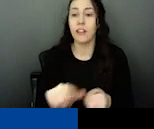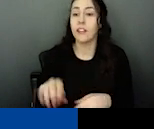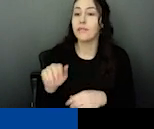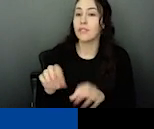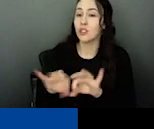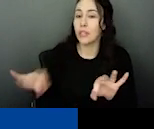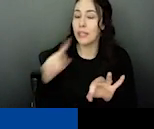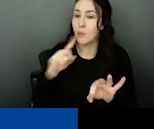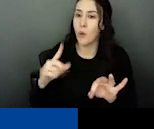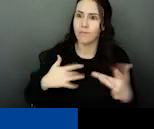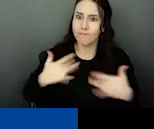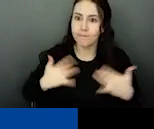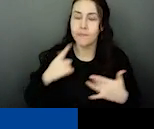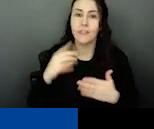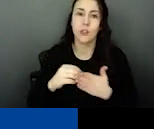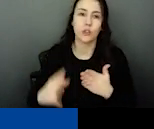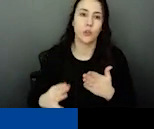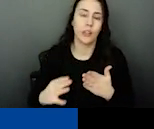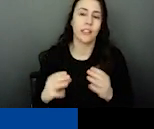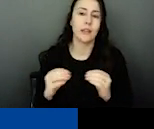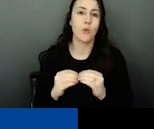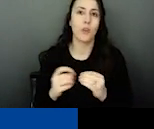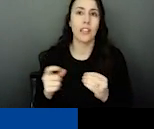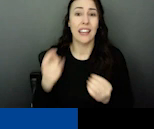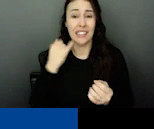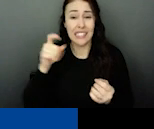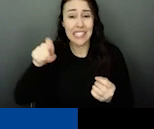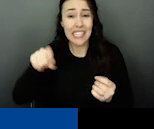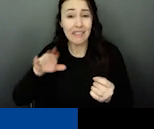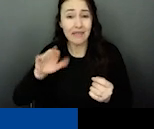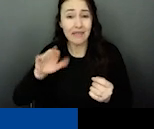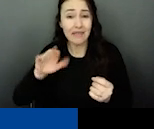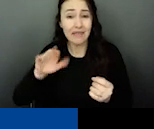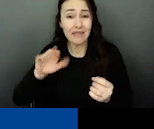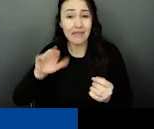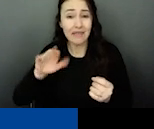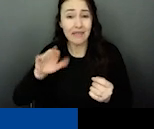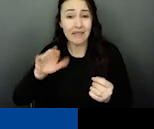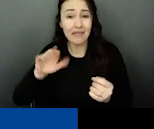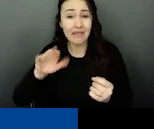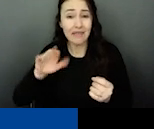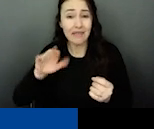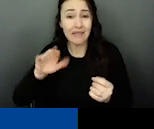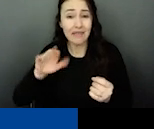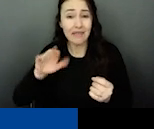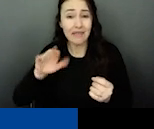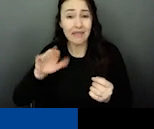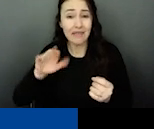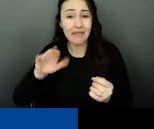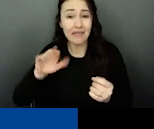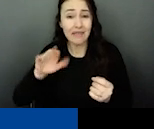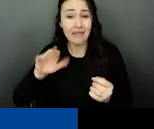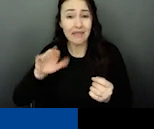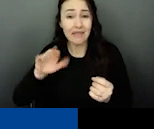place-bound and need a baccalaureate degree to advance in a field. The fact that we have 29